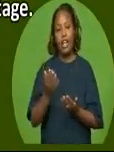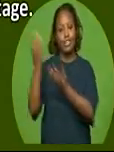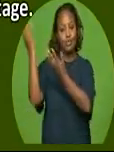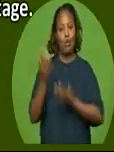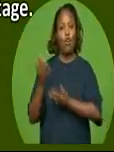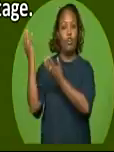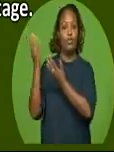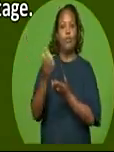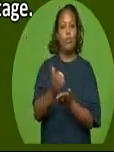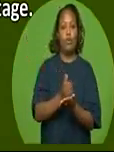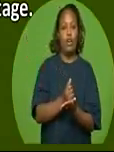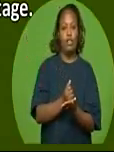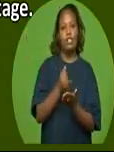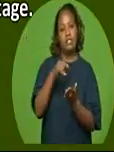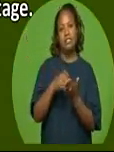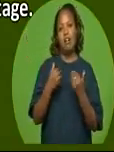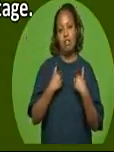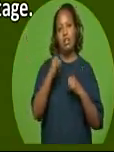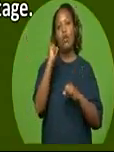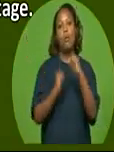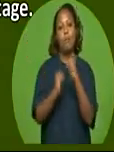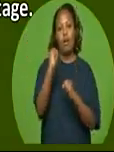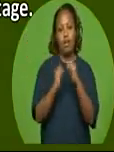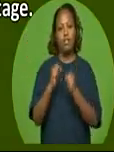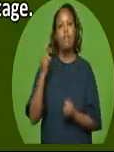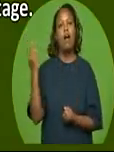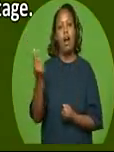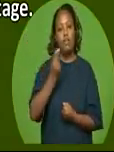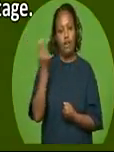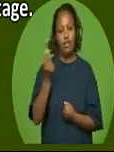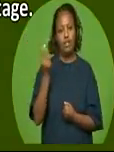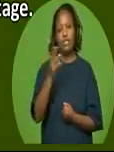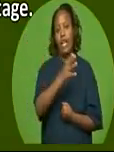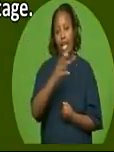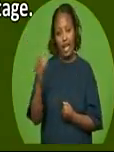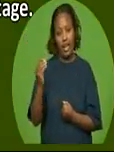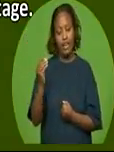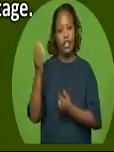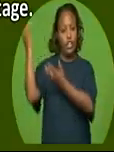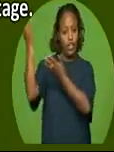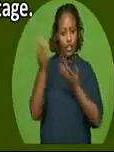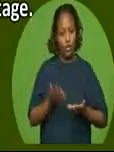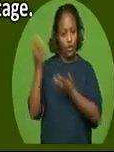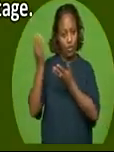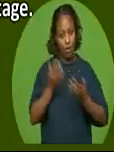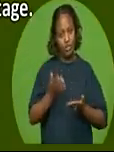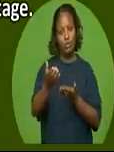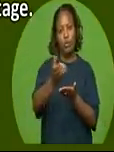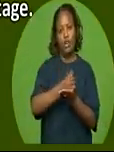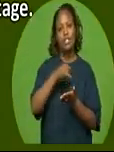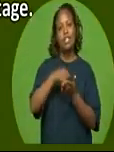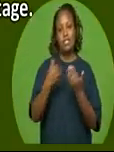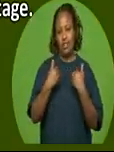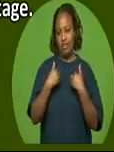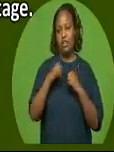and exports a product it has comparative advantage and imports a